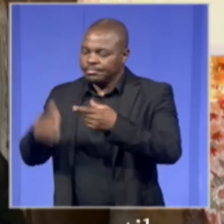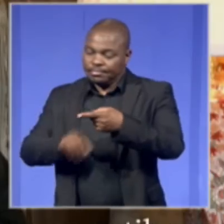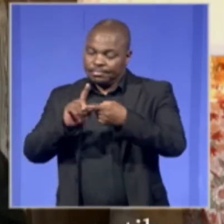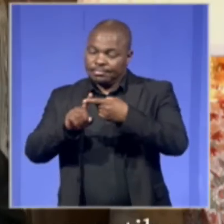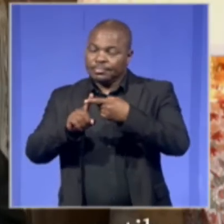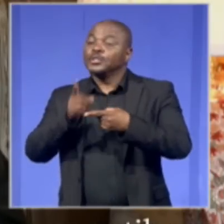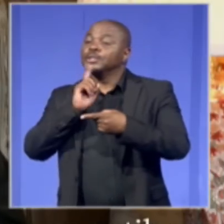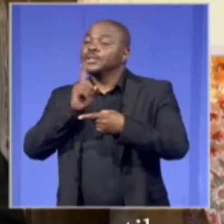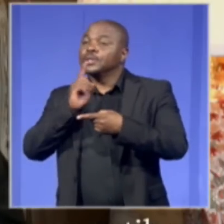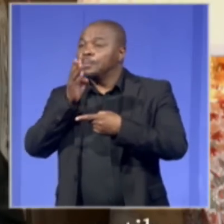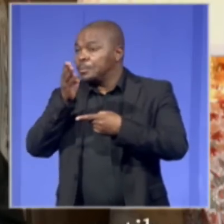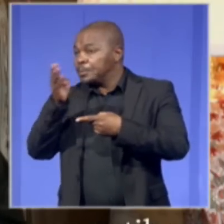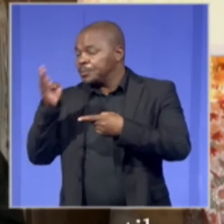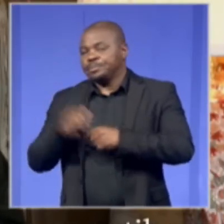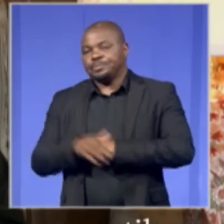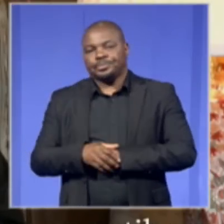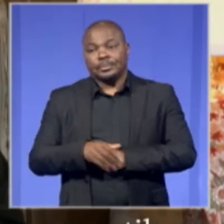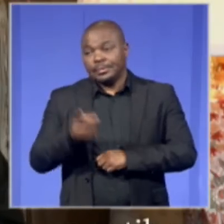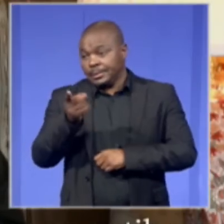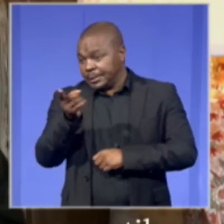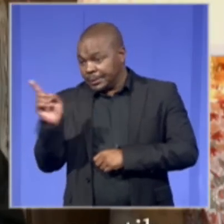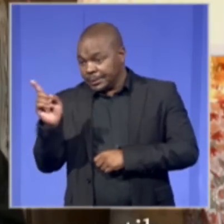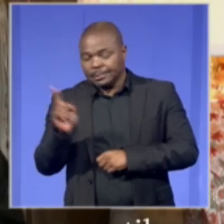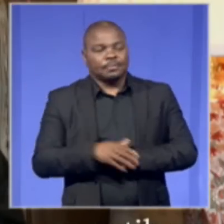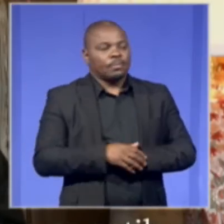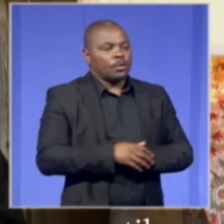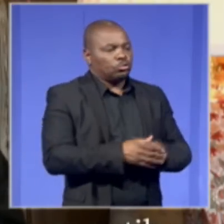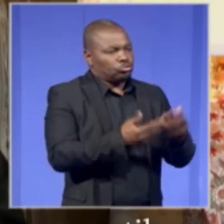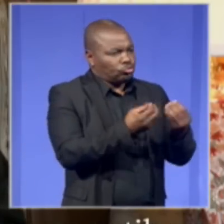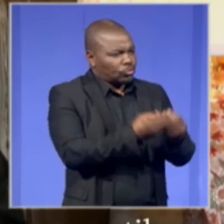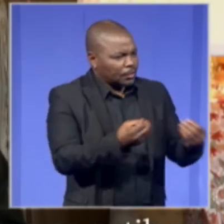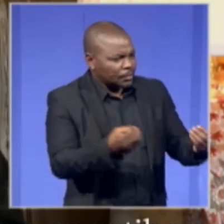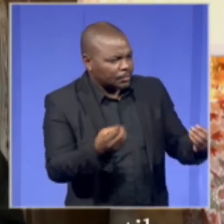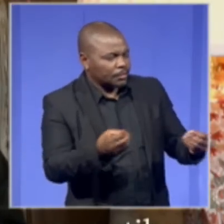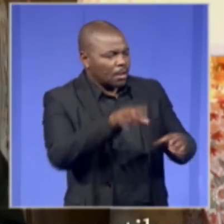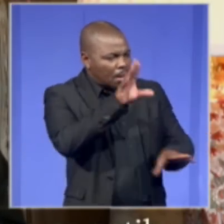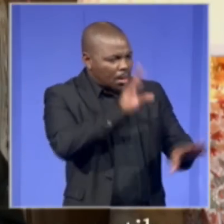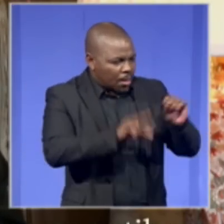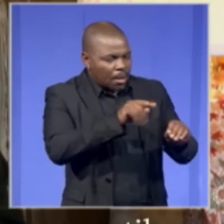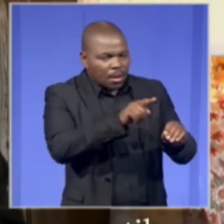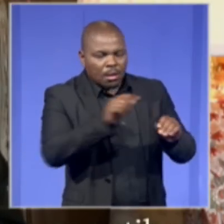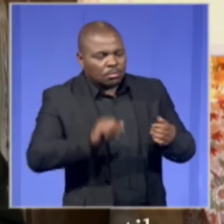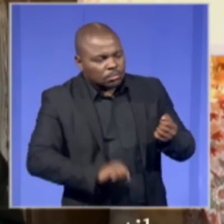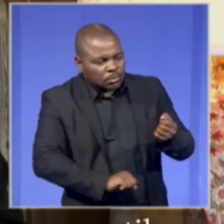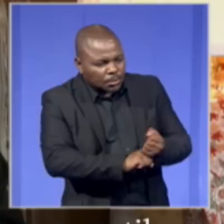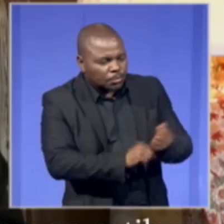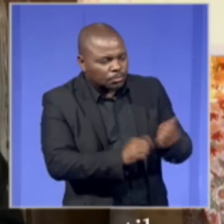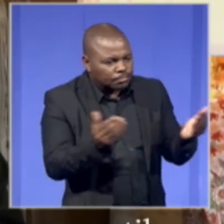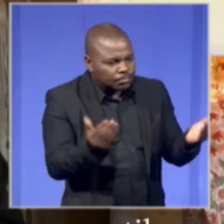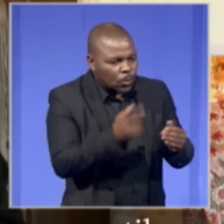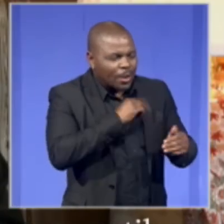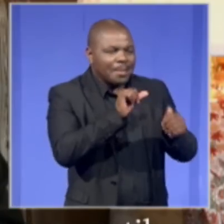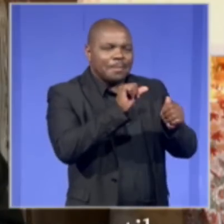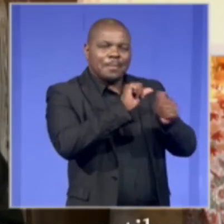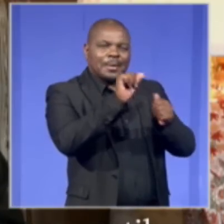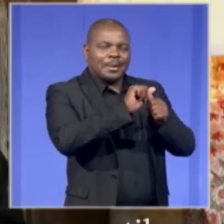educators who support, nurture, and guide our learners in the quest for better